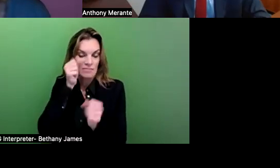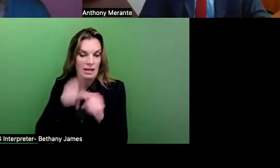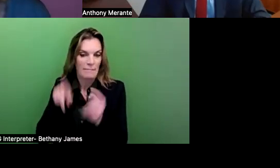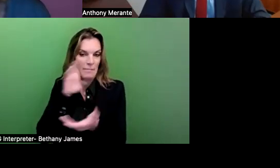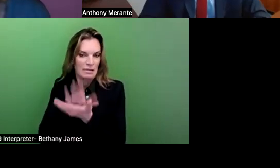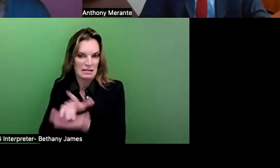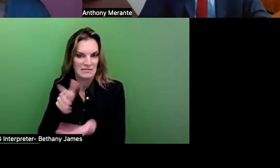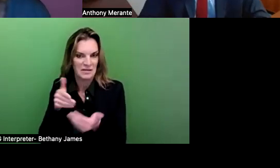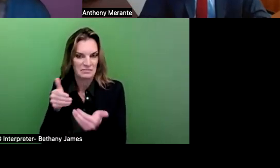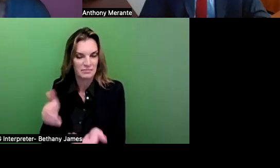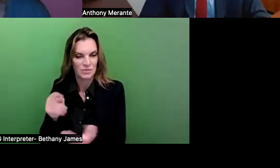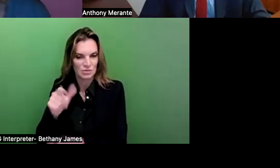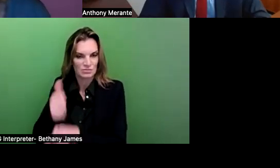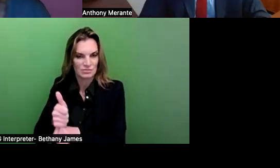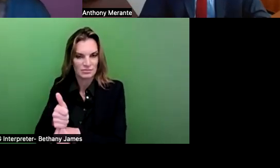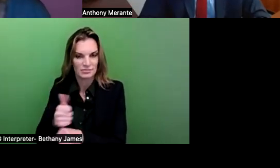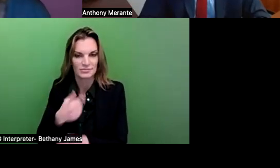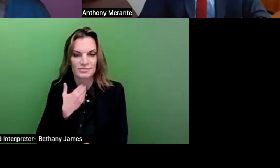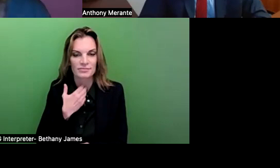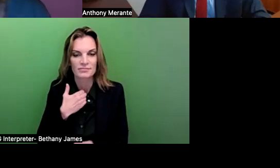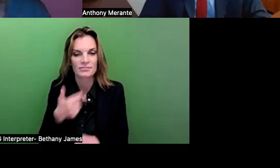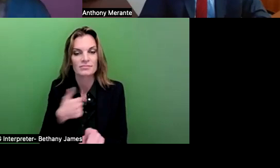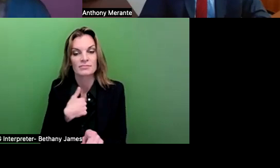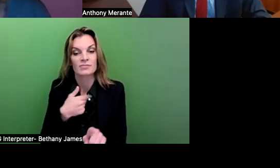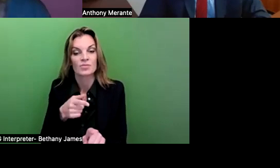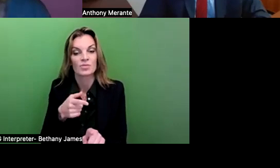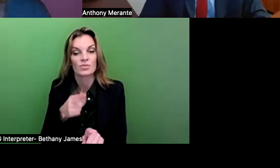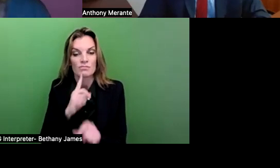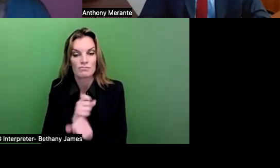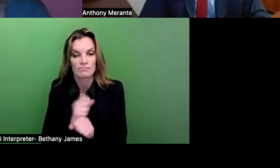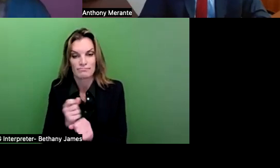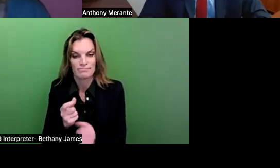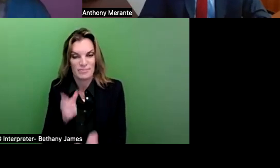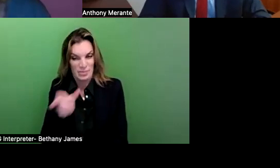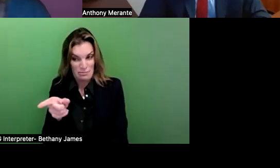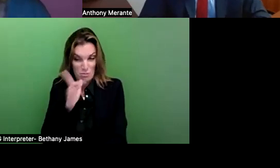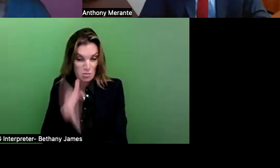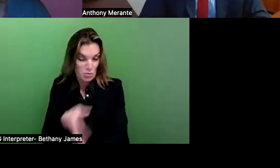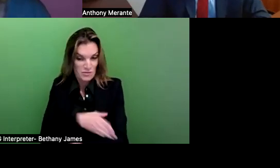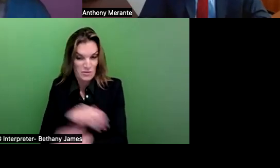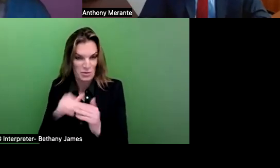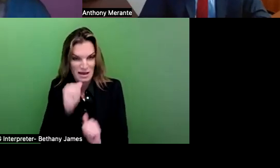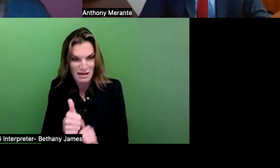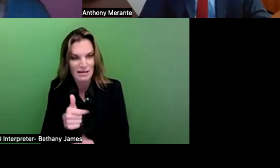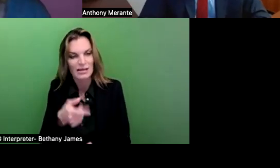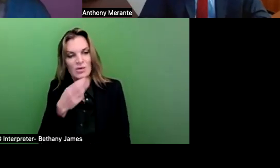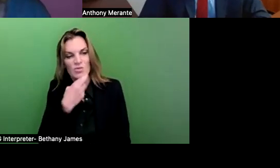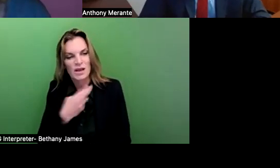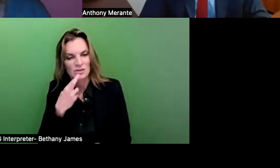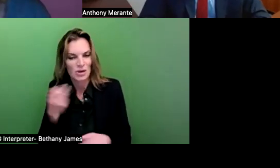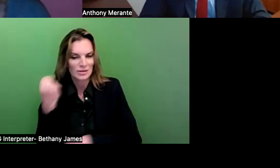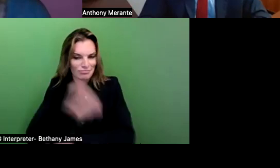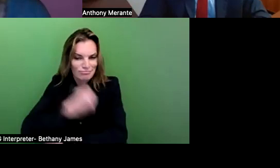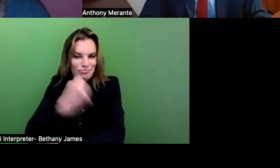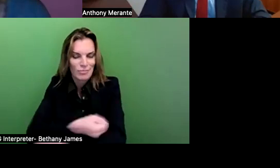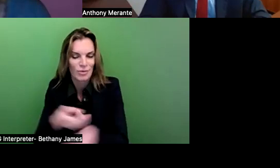have we're losing restaurants left and right. We need to bring people. We have to give people incentives to get